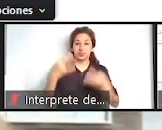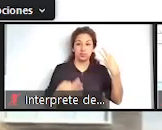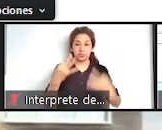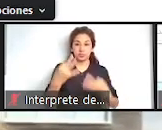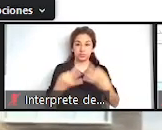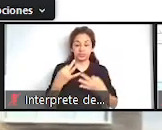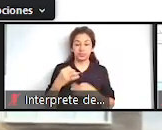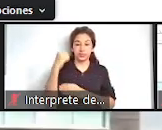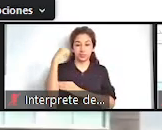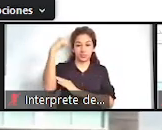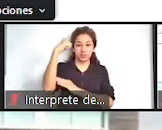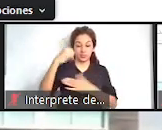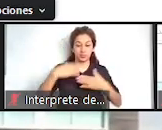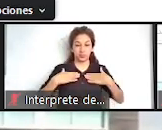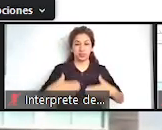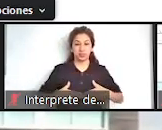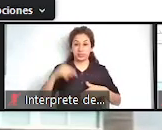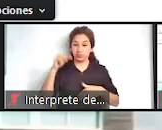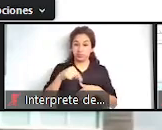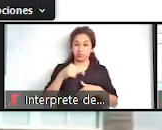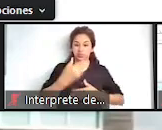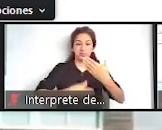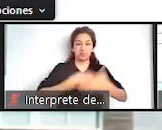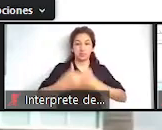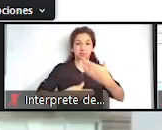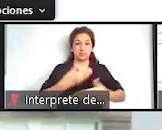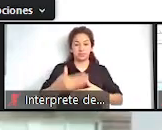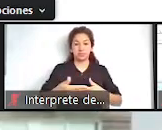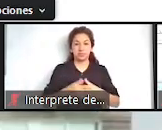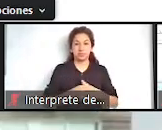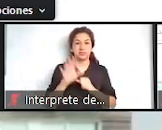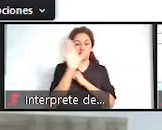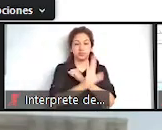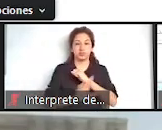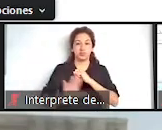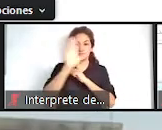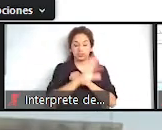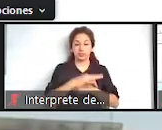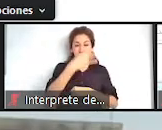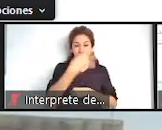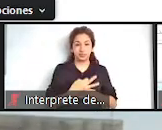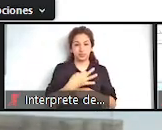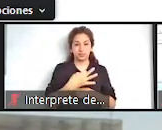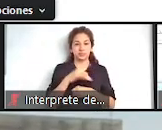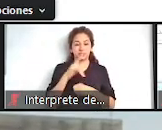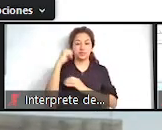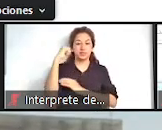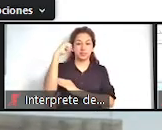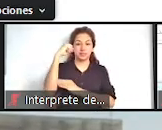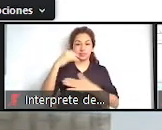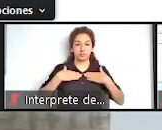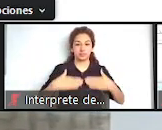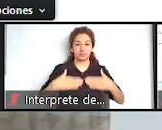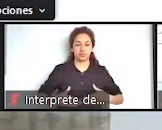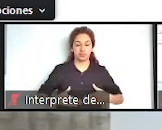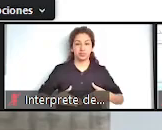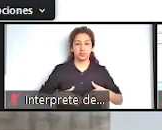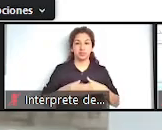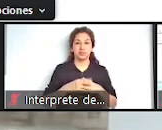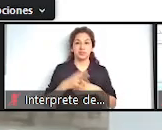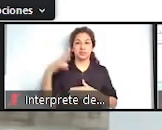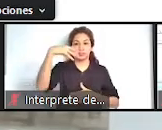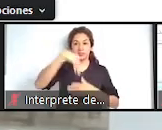the ministry of justice and human rights for this next step in the effective protection of human